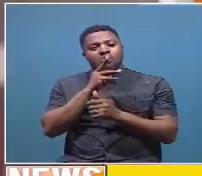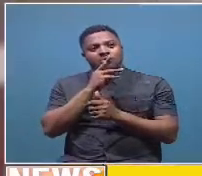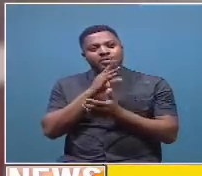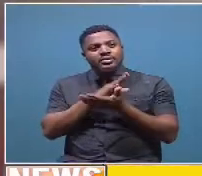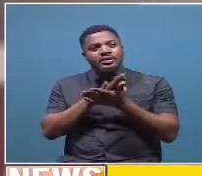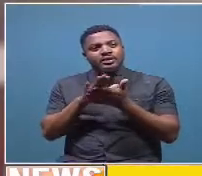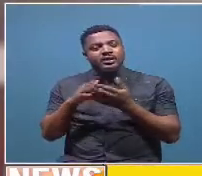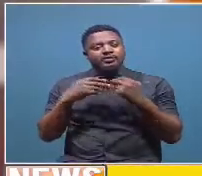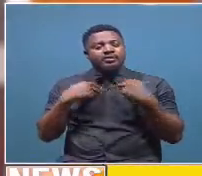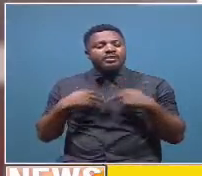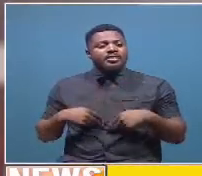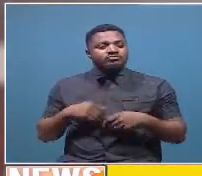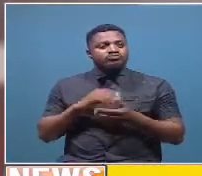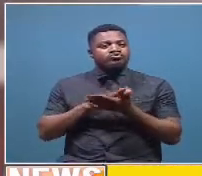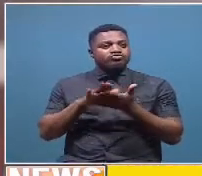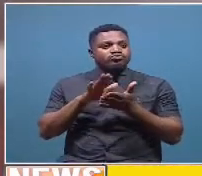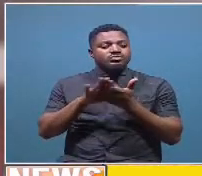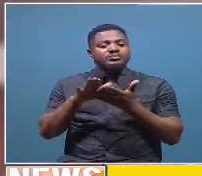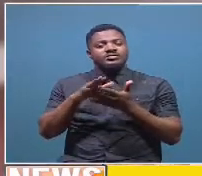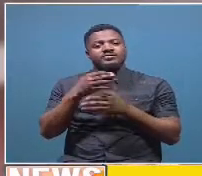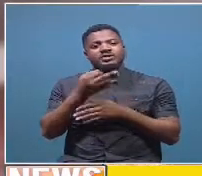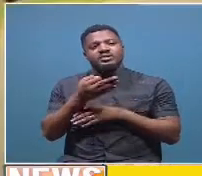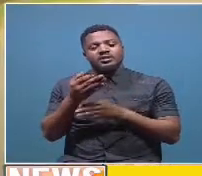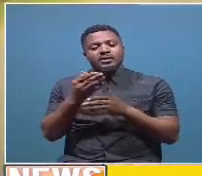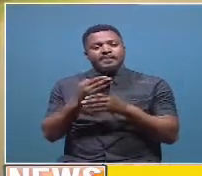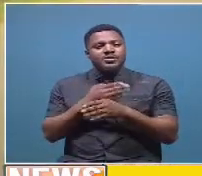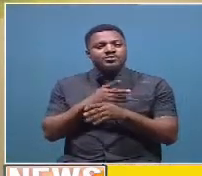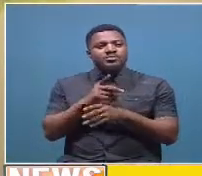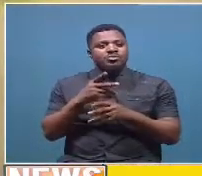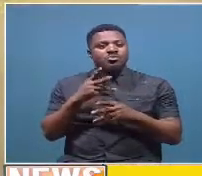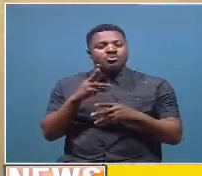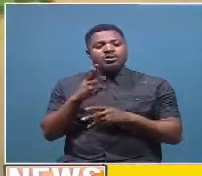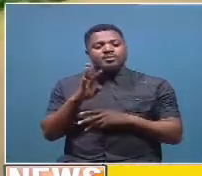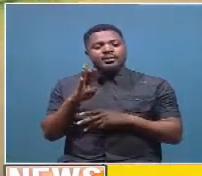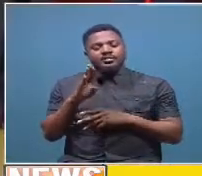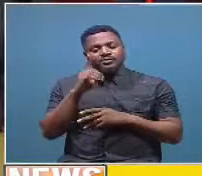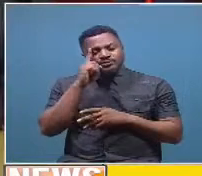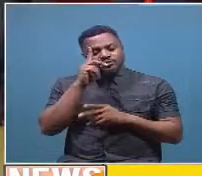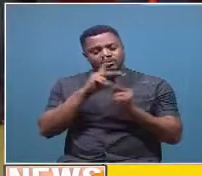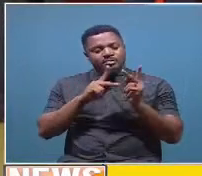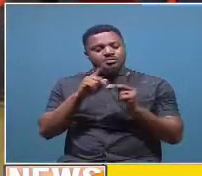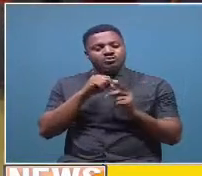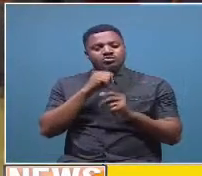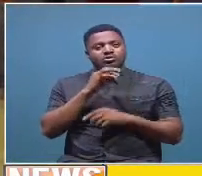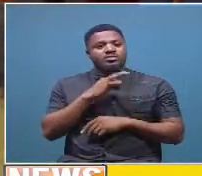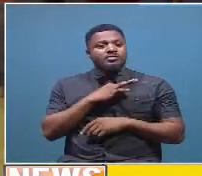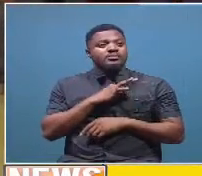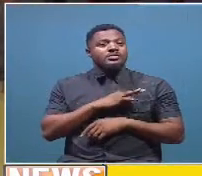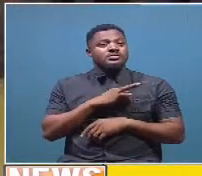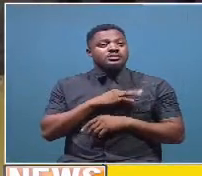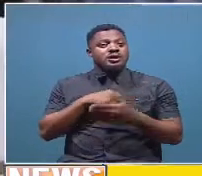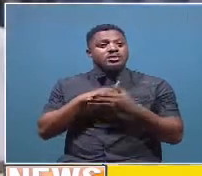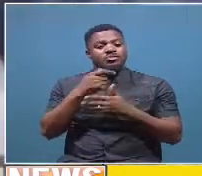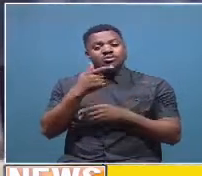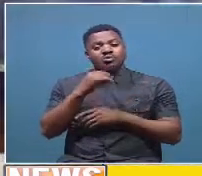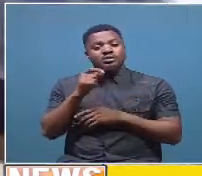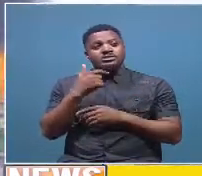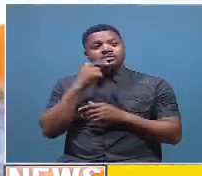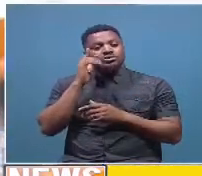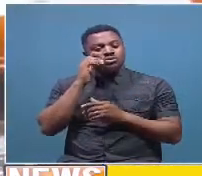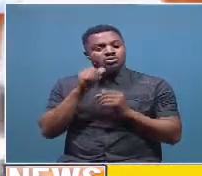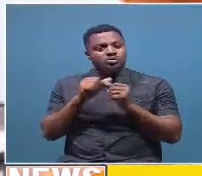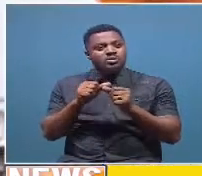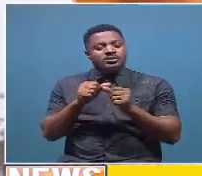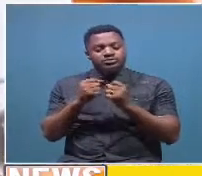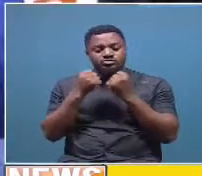water, health and sanitation facilities to improve the well-being of the disadvantaged. On the outlook, GOIL says it